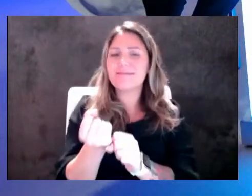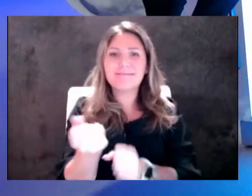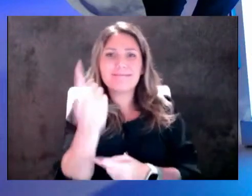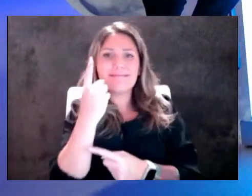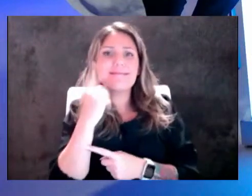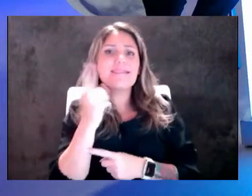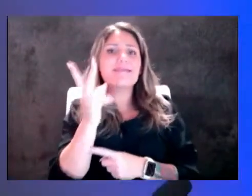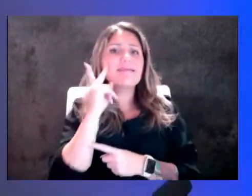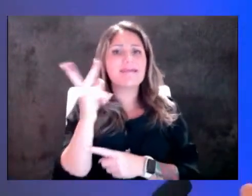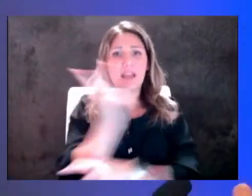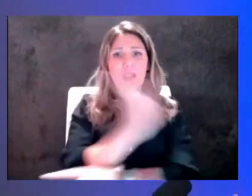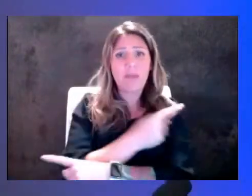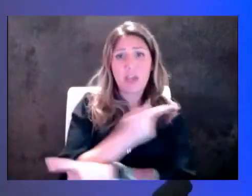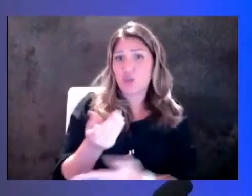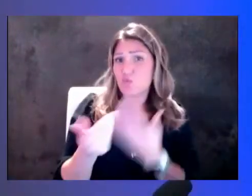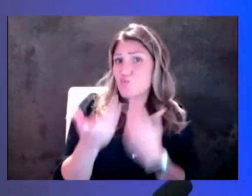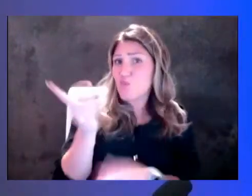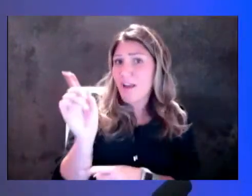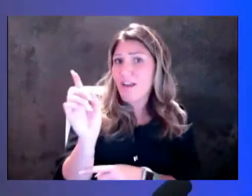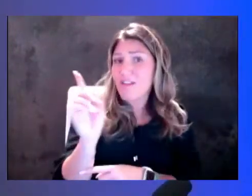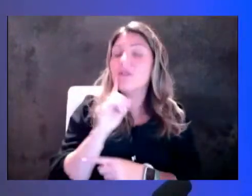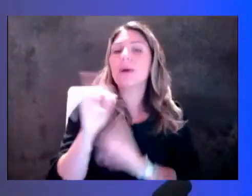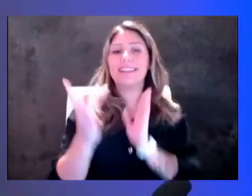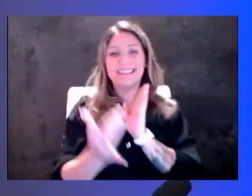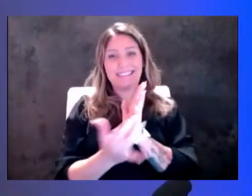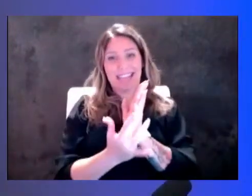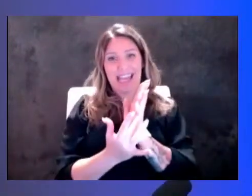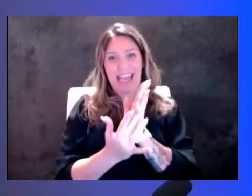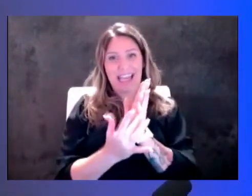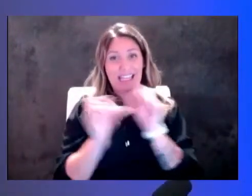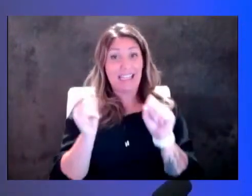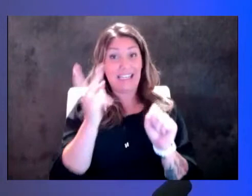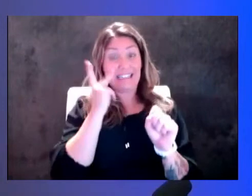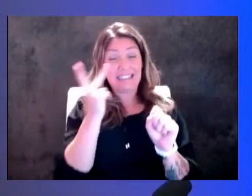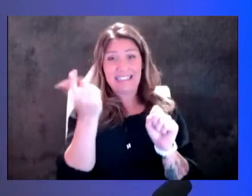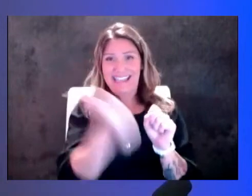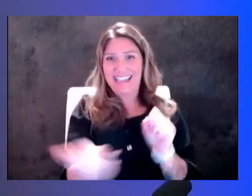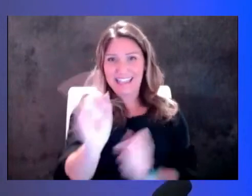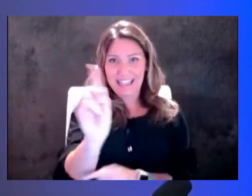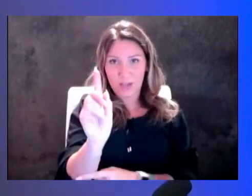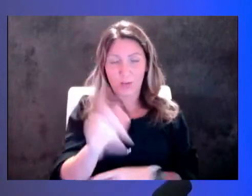you're right. Technologically, we can see patients anywhere. But